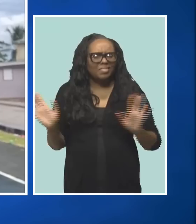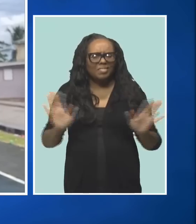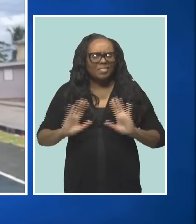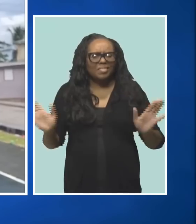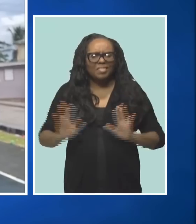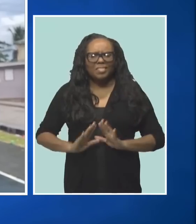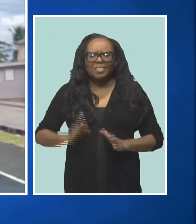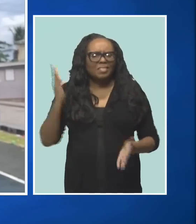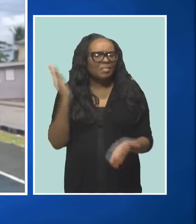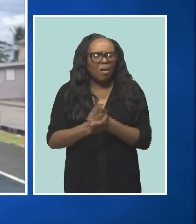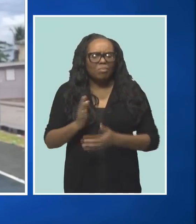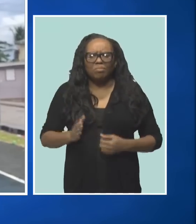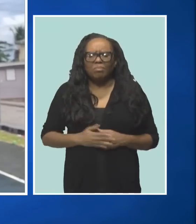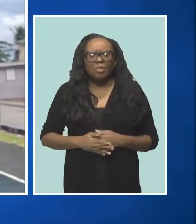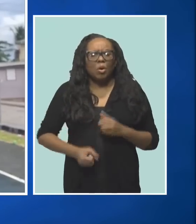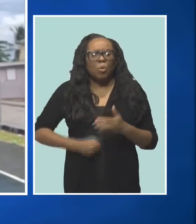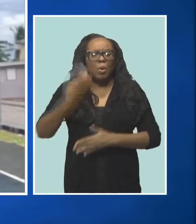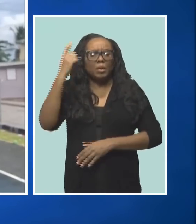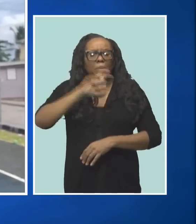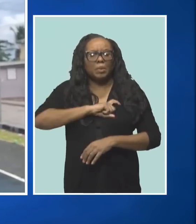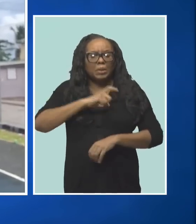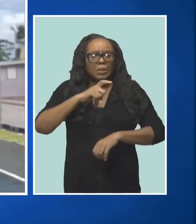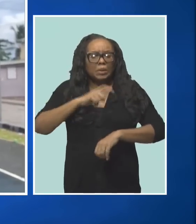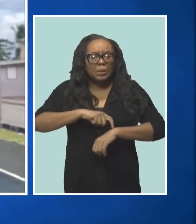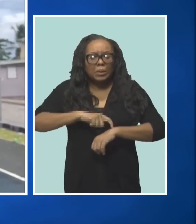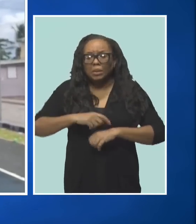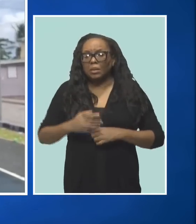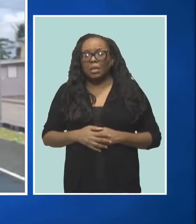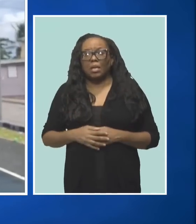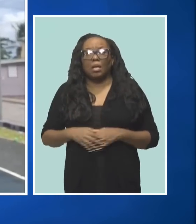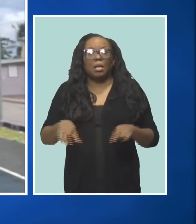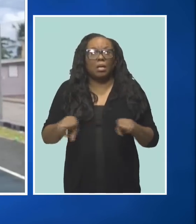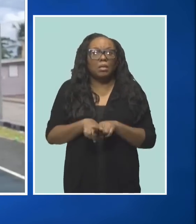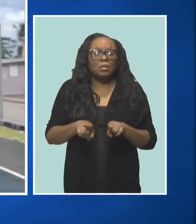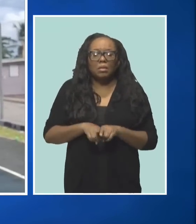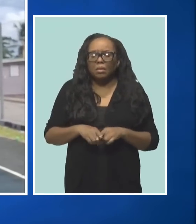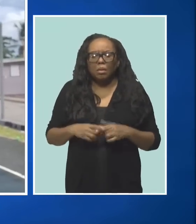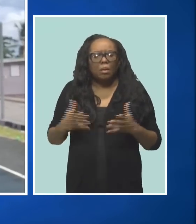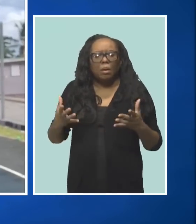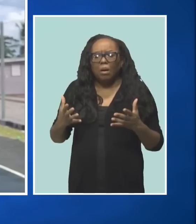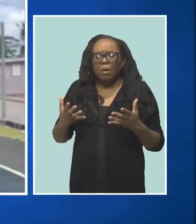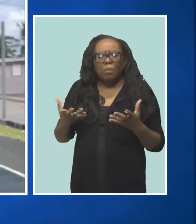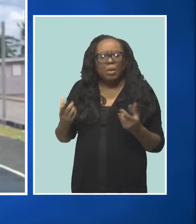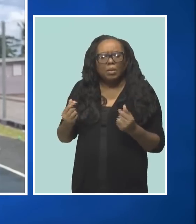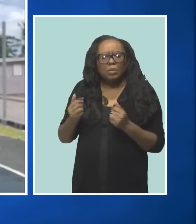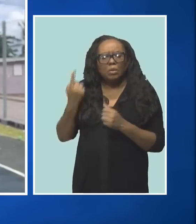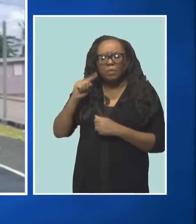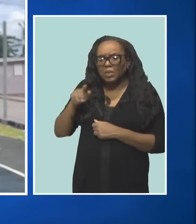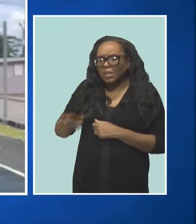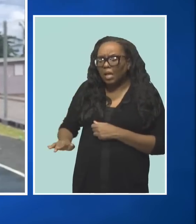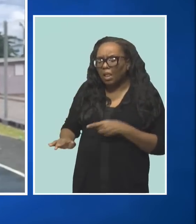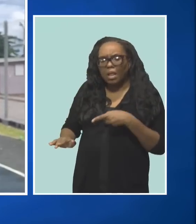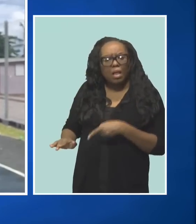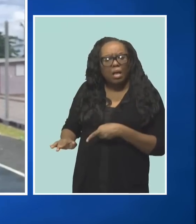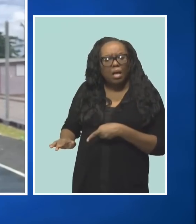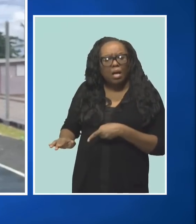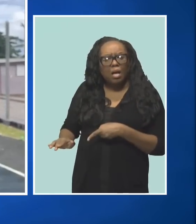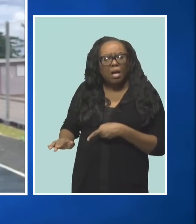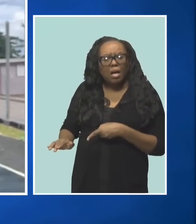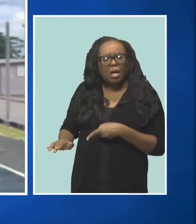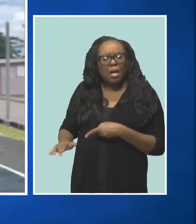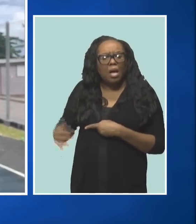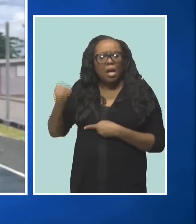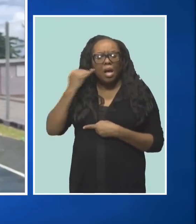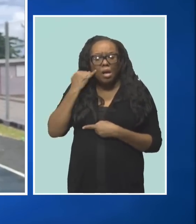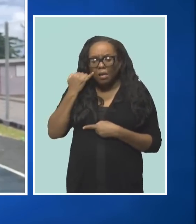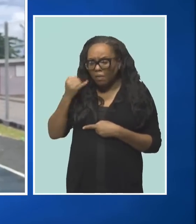said, it is a waste of the police's time in the first instance, but also what is going to happen to that child. And we have to determine what kind of society